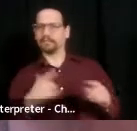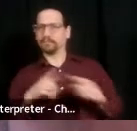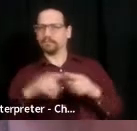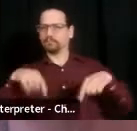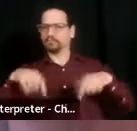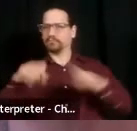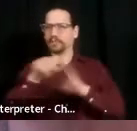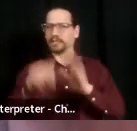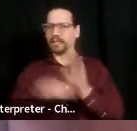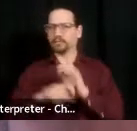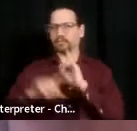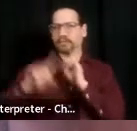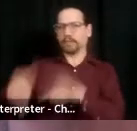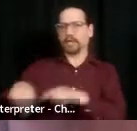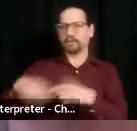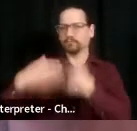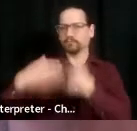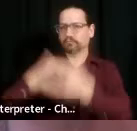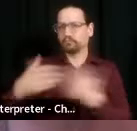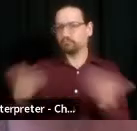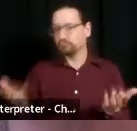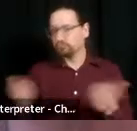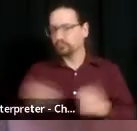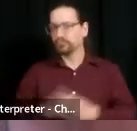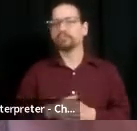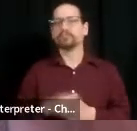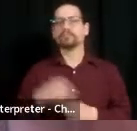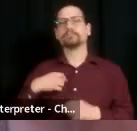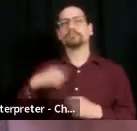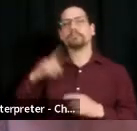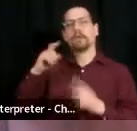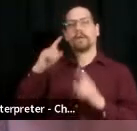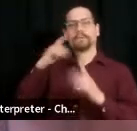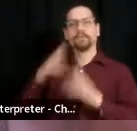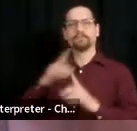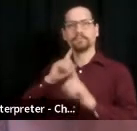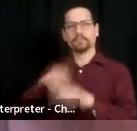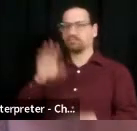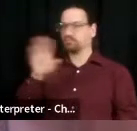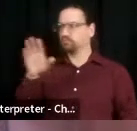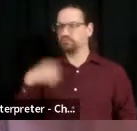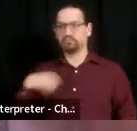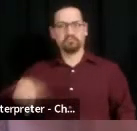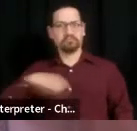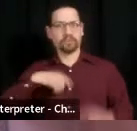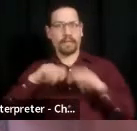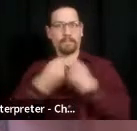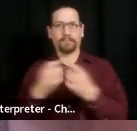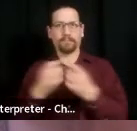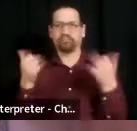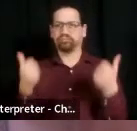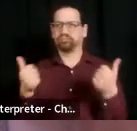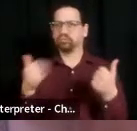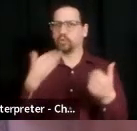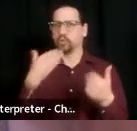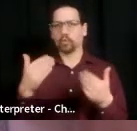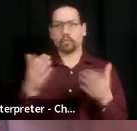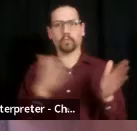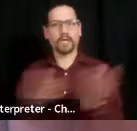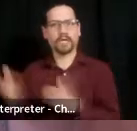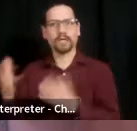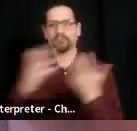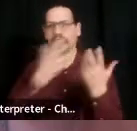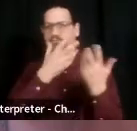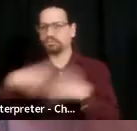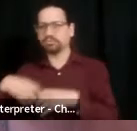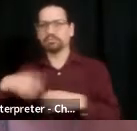non-event, and the preparation for our municipalities and our state workers and our, National Guard. At this point in time, we feel